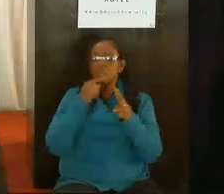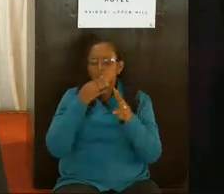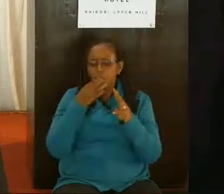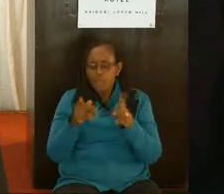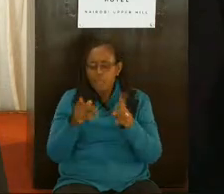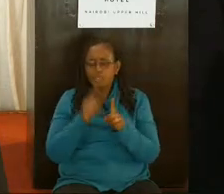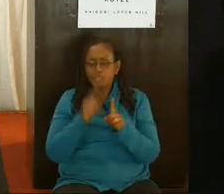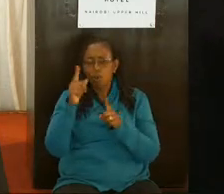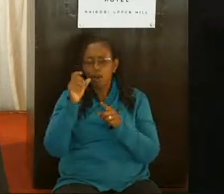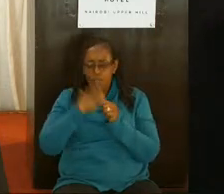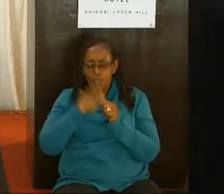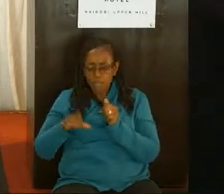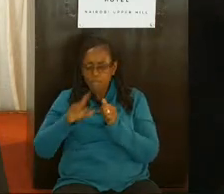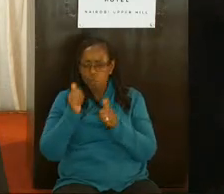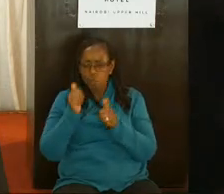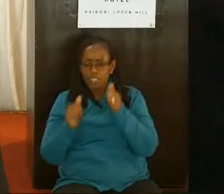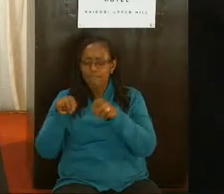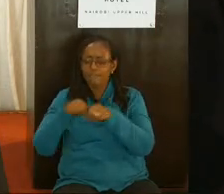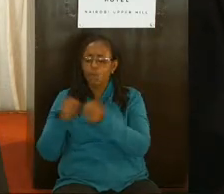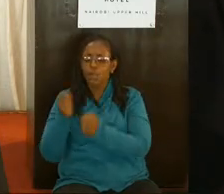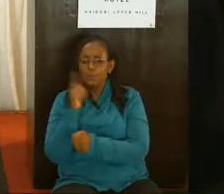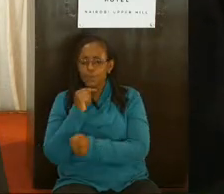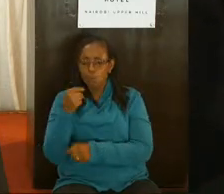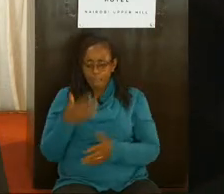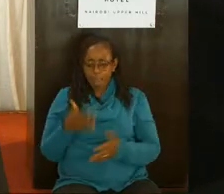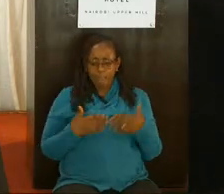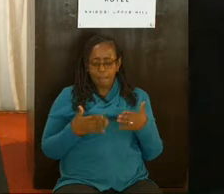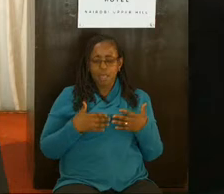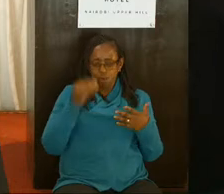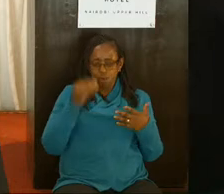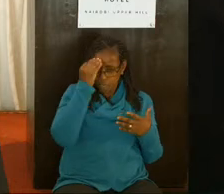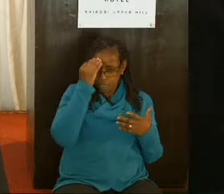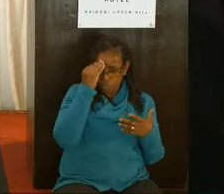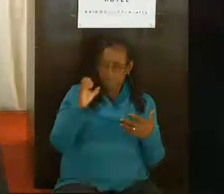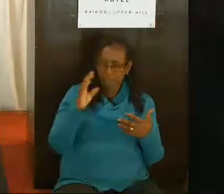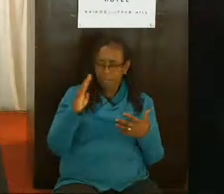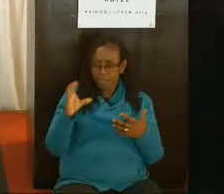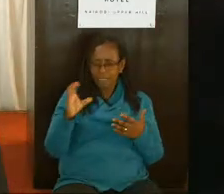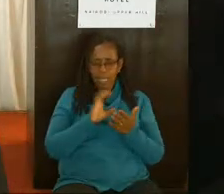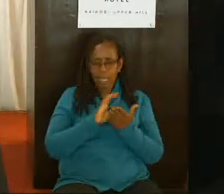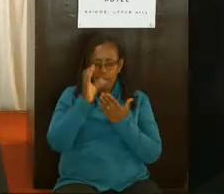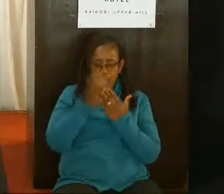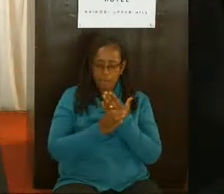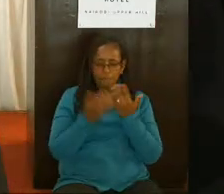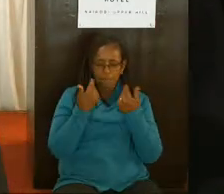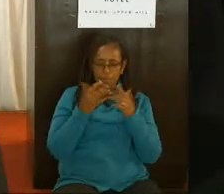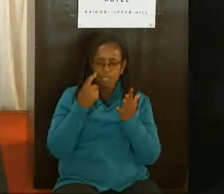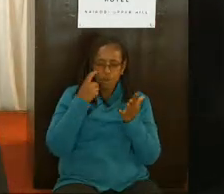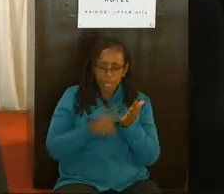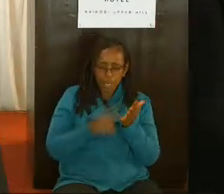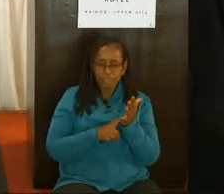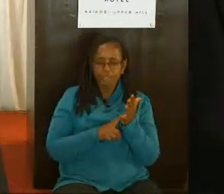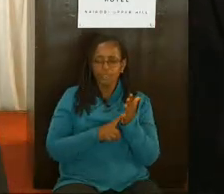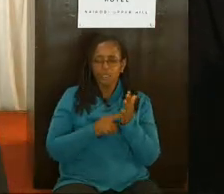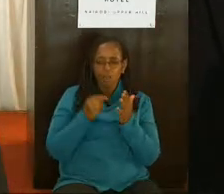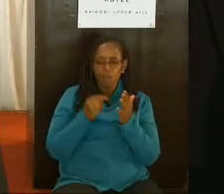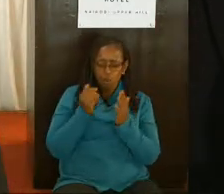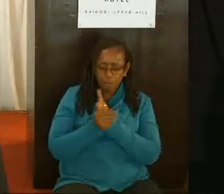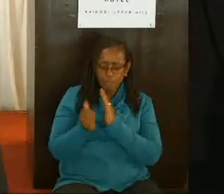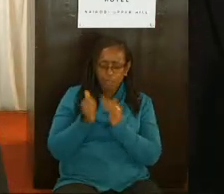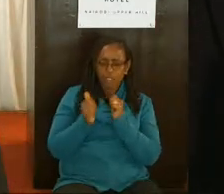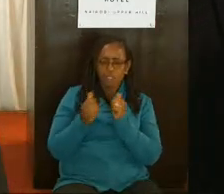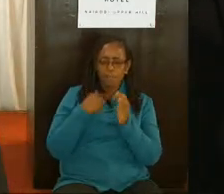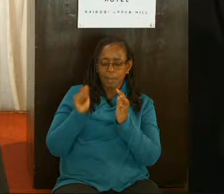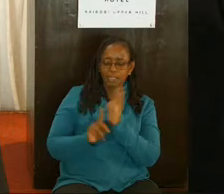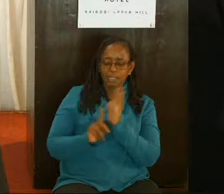of the areas that have been violated we are happy the education the CBC curriculum has recognized values as one of the competencies to be developed